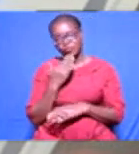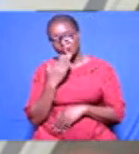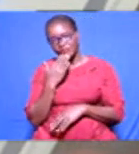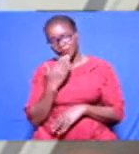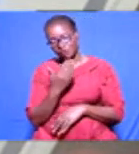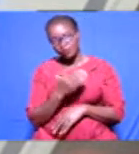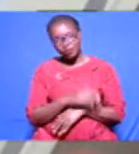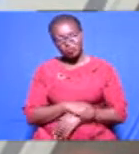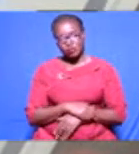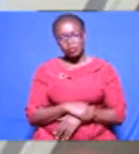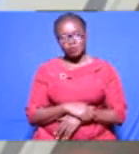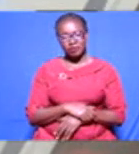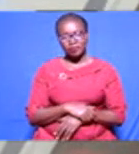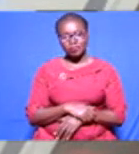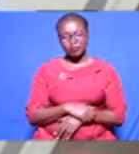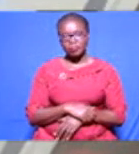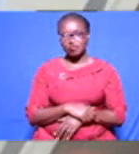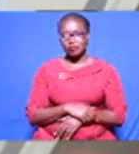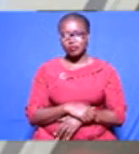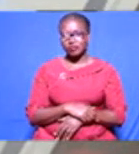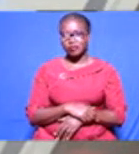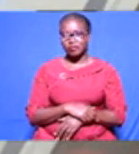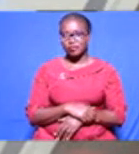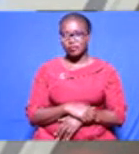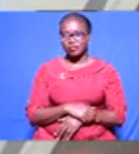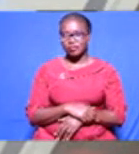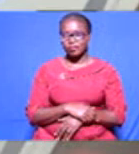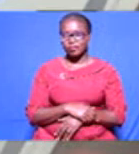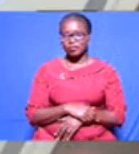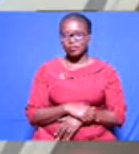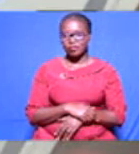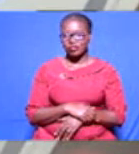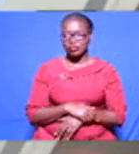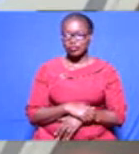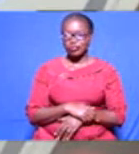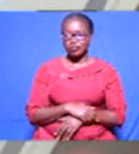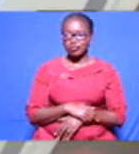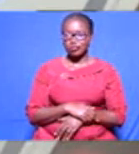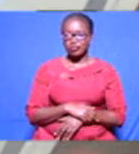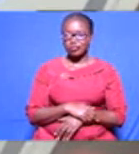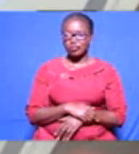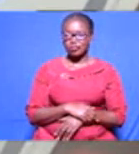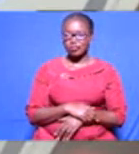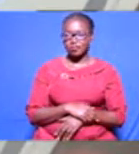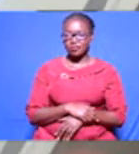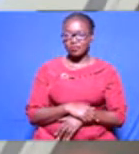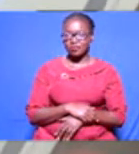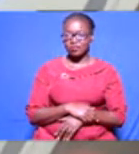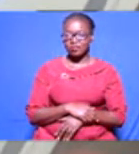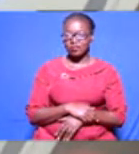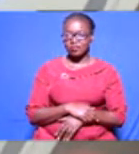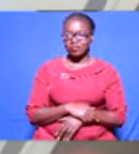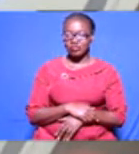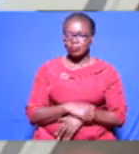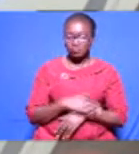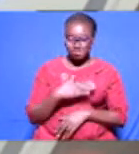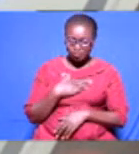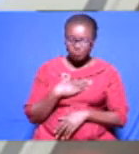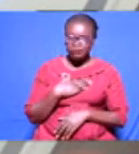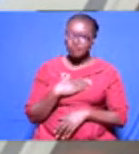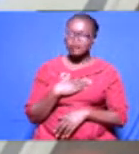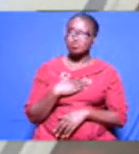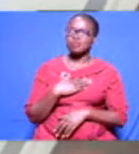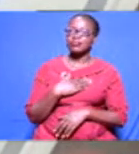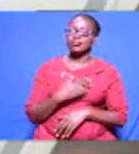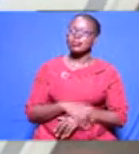welcome. And I'm just busy here going through the... Honorable Festus Michael, I know that's what you're looking for. Eh? Can I start off with this yes, one? Yes,